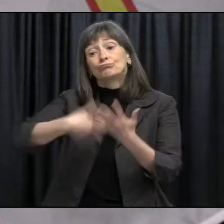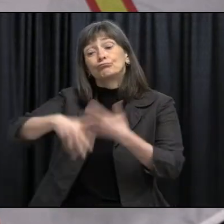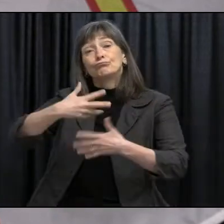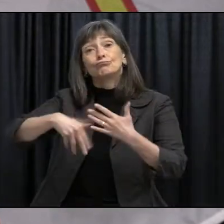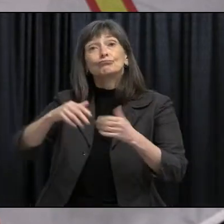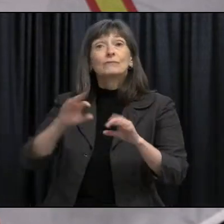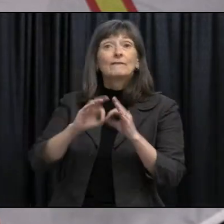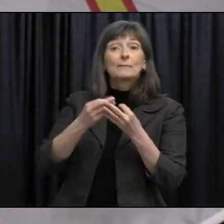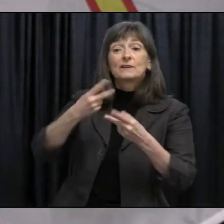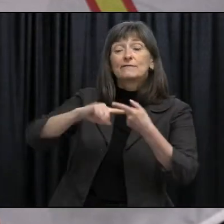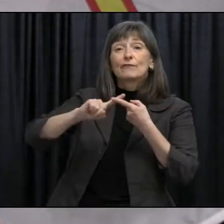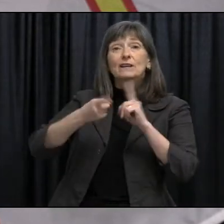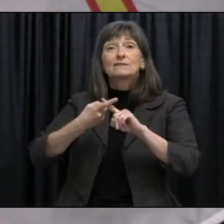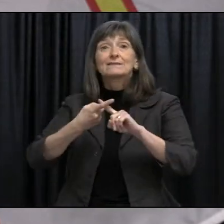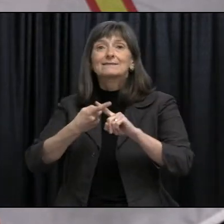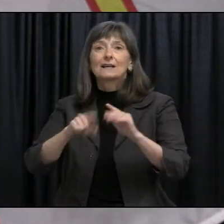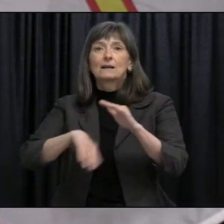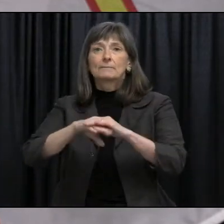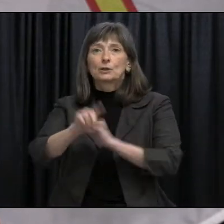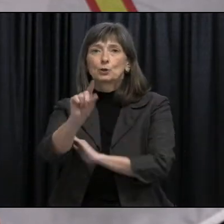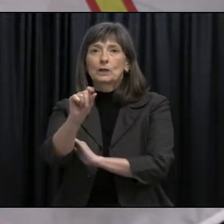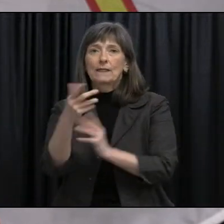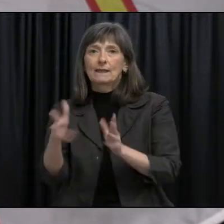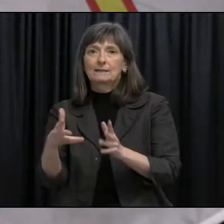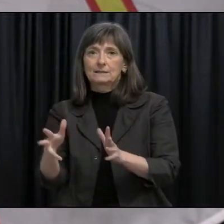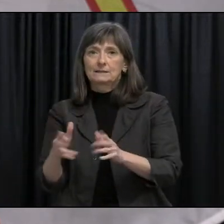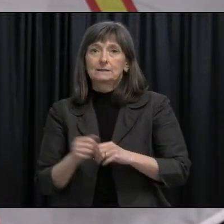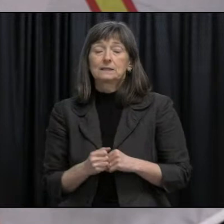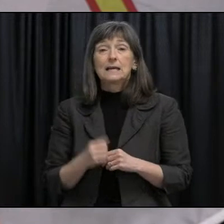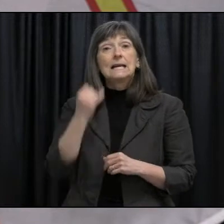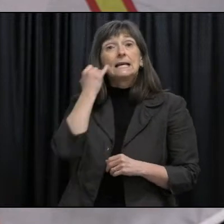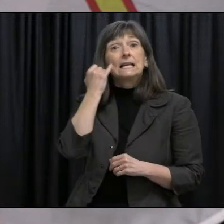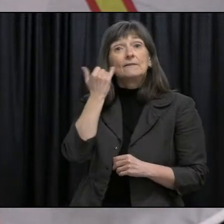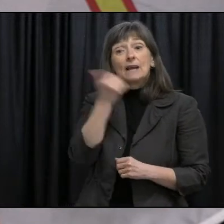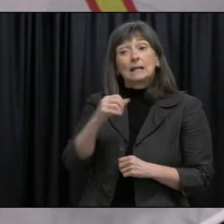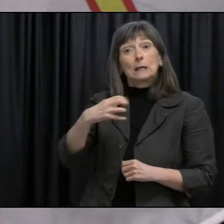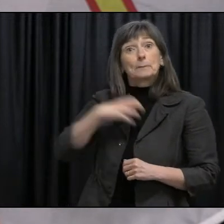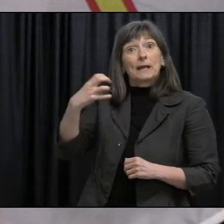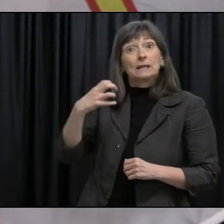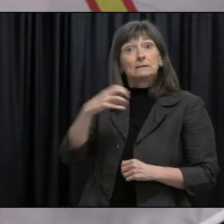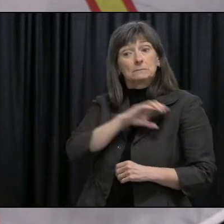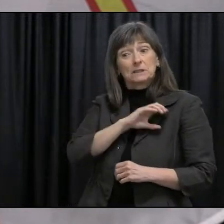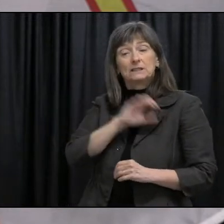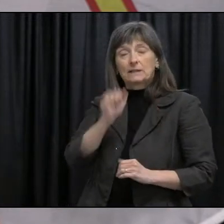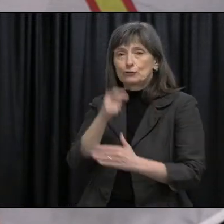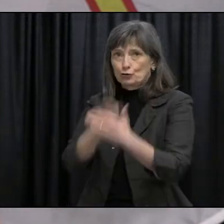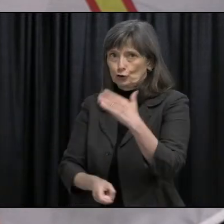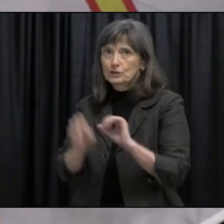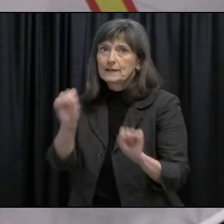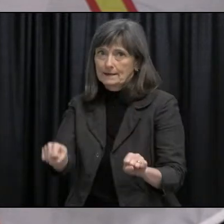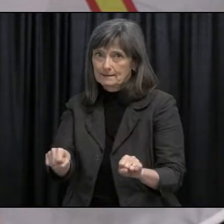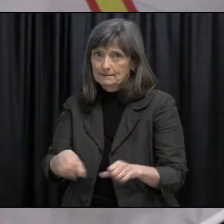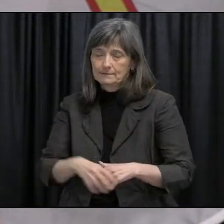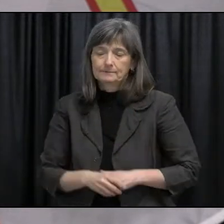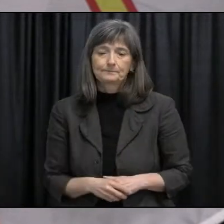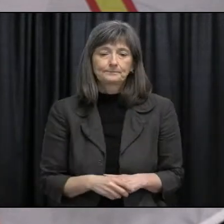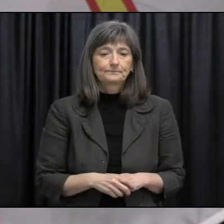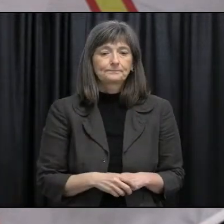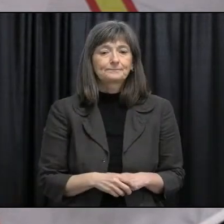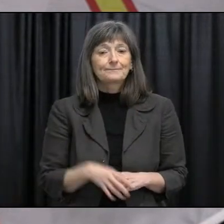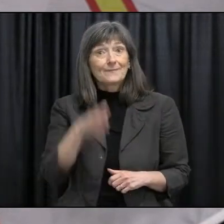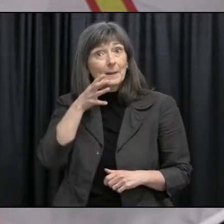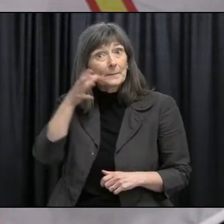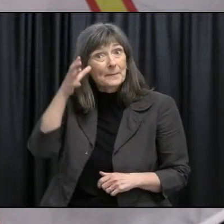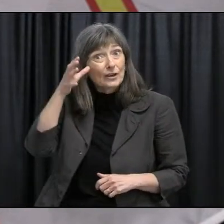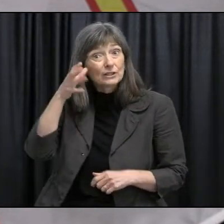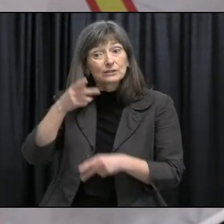at 20. Law enforcement does have the authority to charge anyone in violation of special measures orders. I strongly encourage parents and